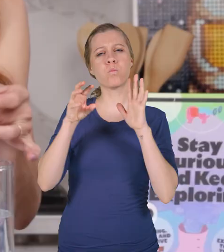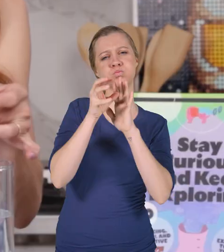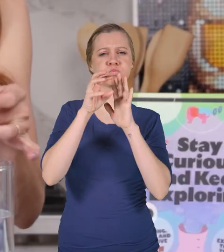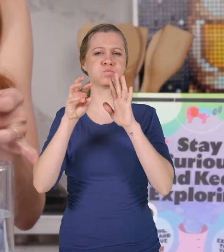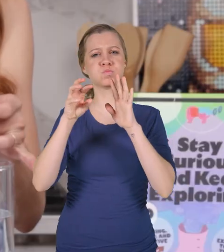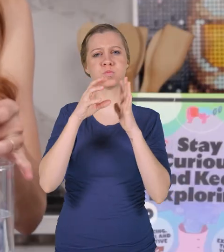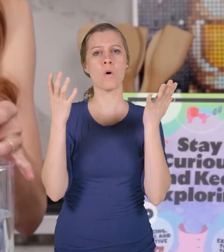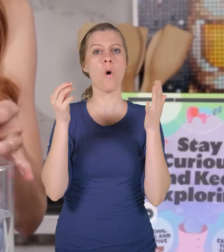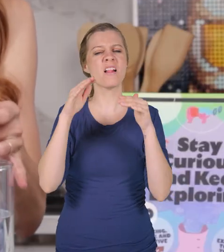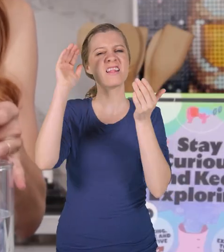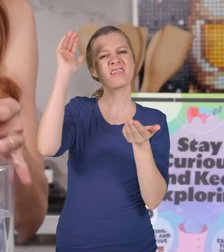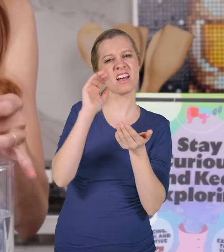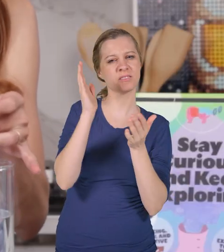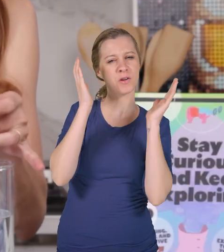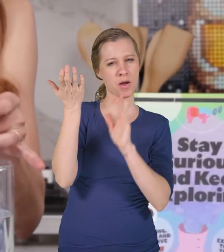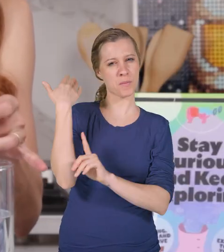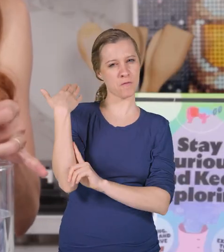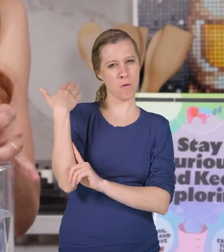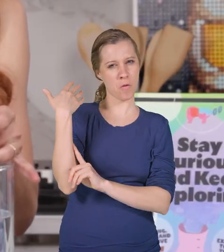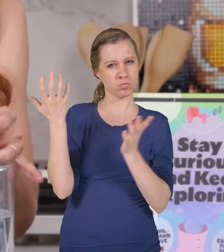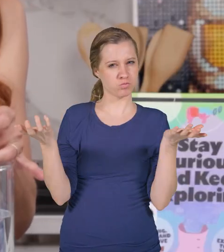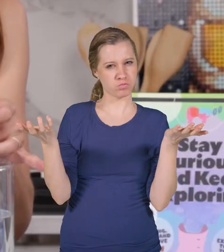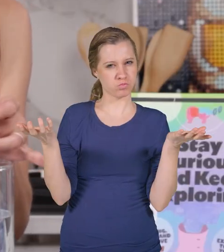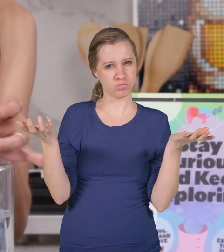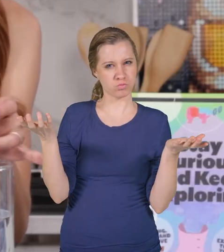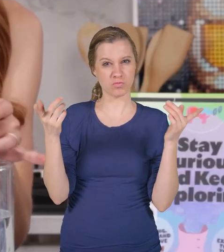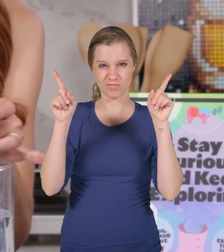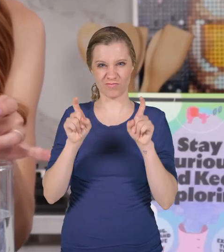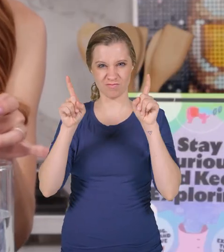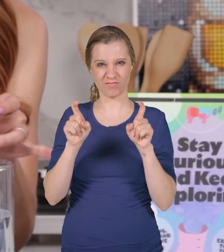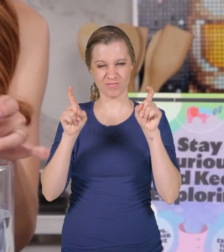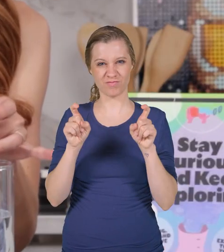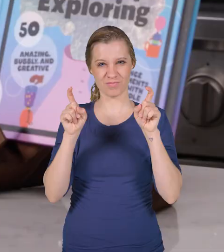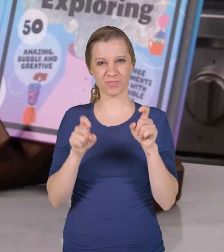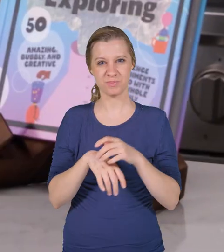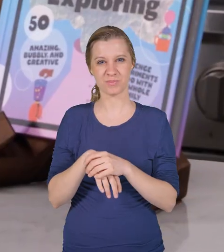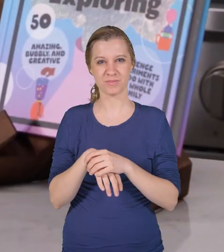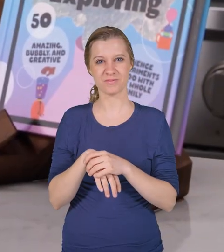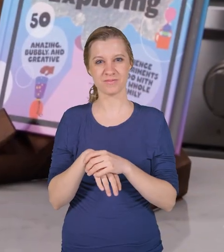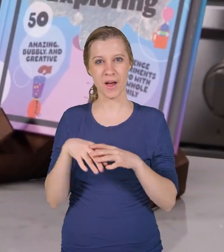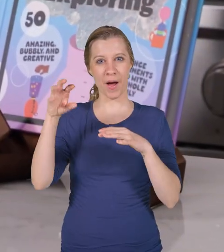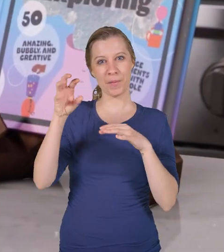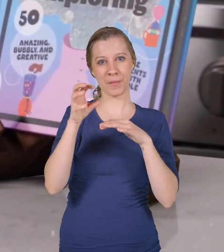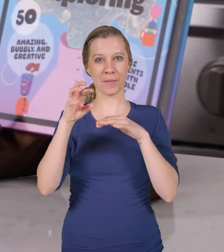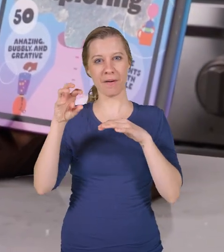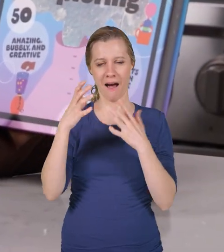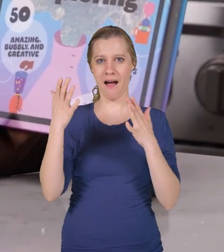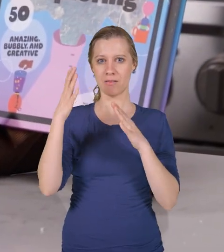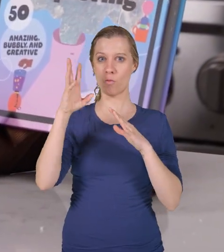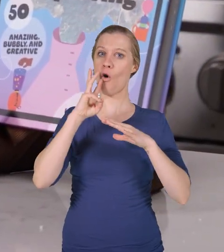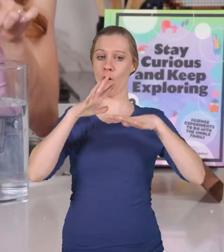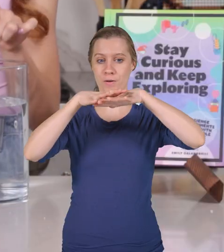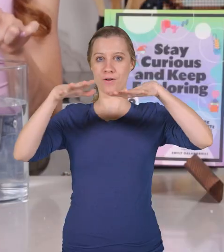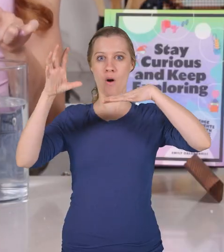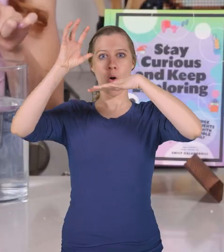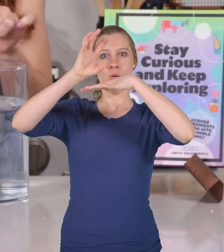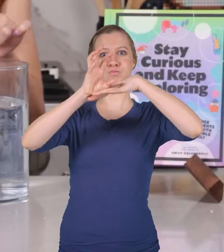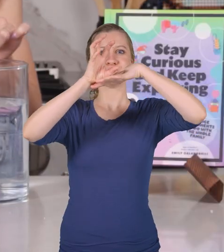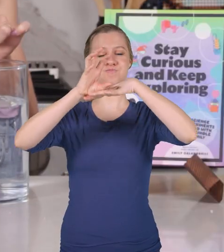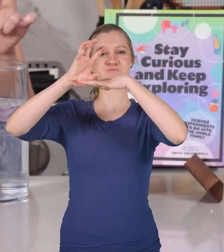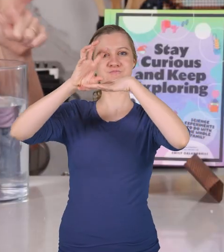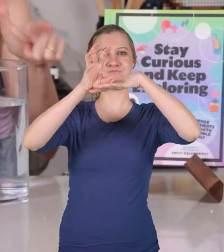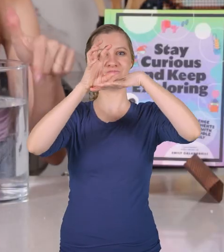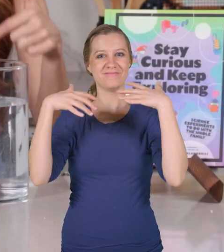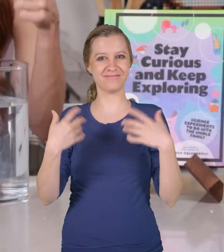happens. Do you think this will float more or less than it did before? Let's try it out. Do you see